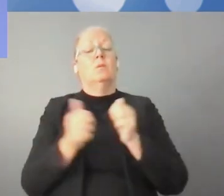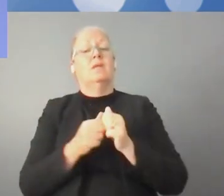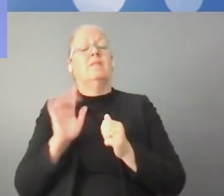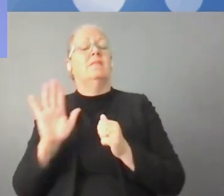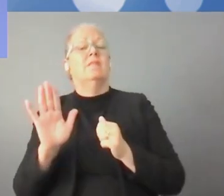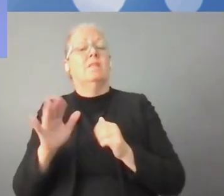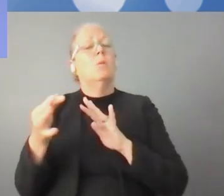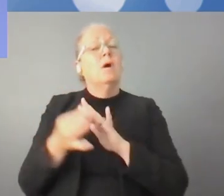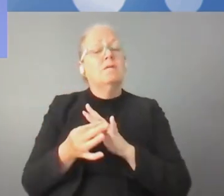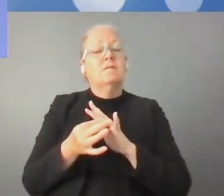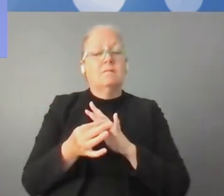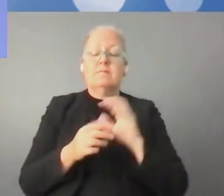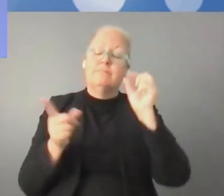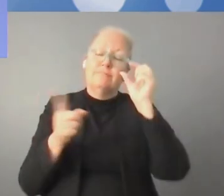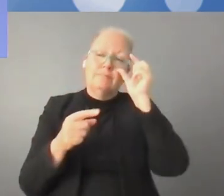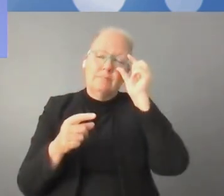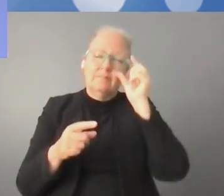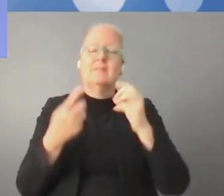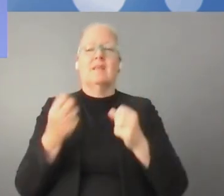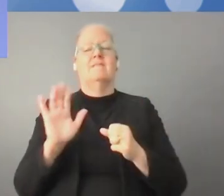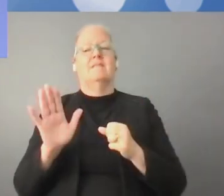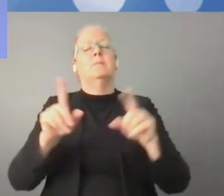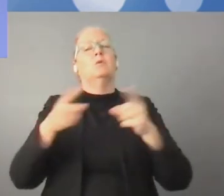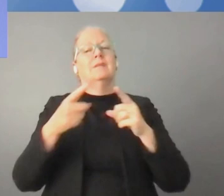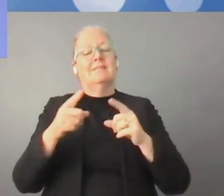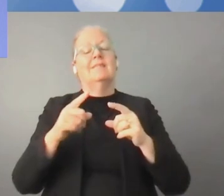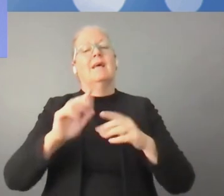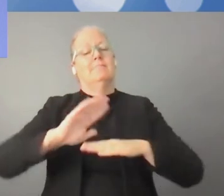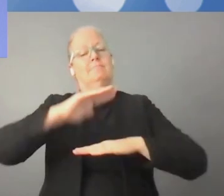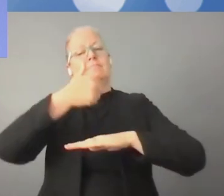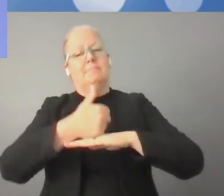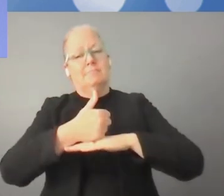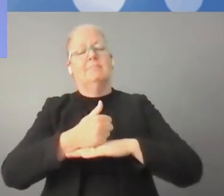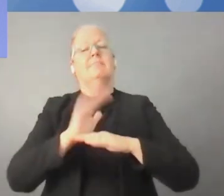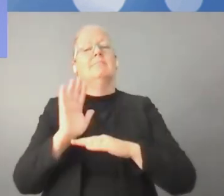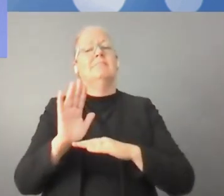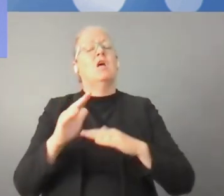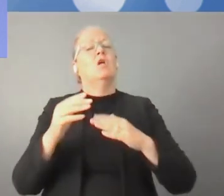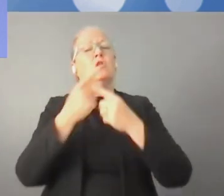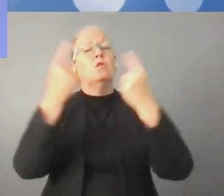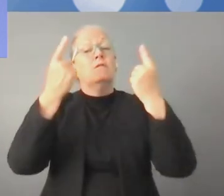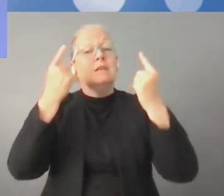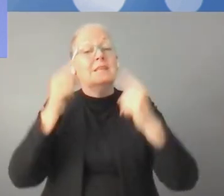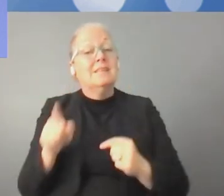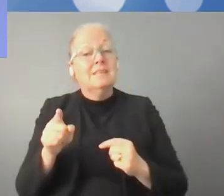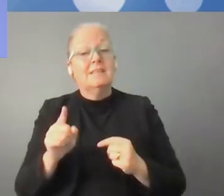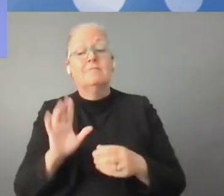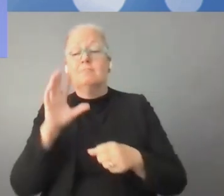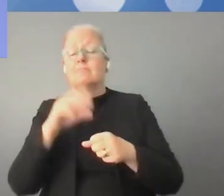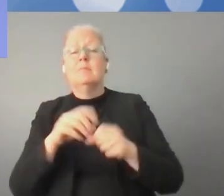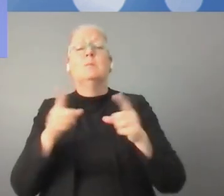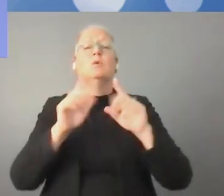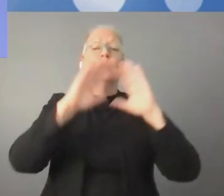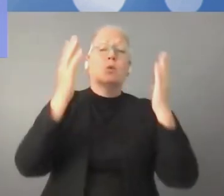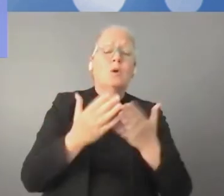music and art education startup used by universities. He appears also as a speaker representing the music world. He has spoken and participated